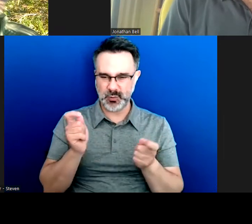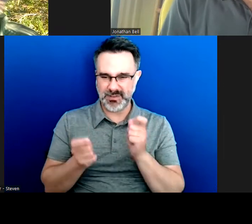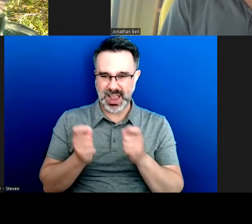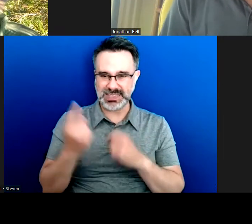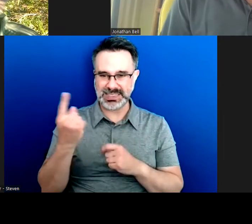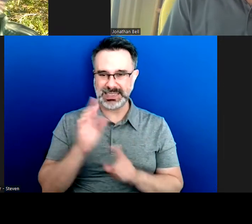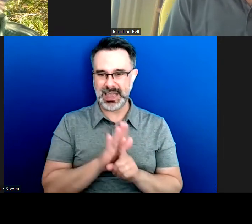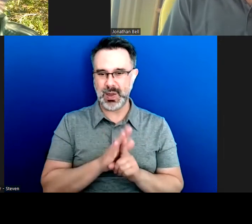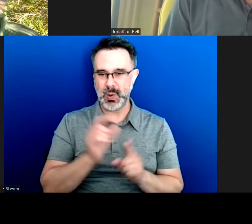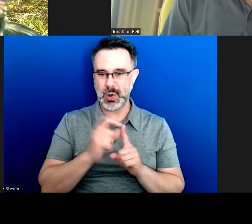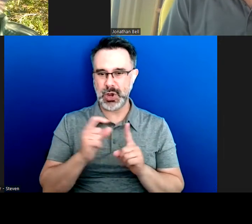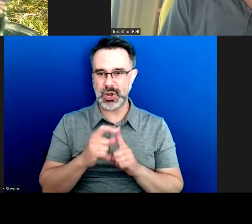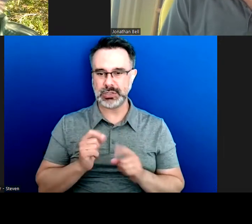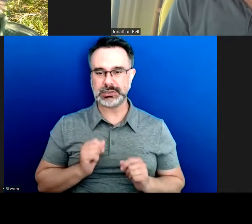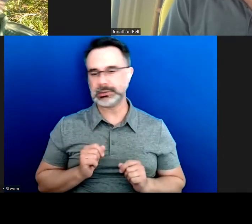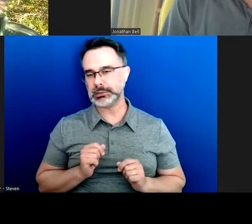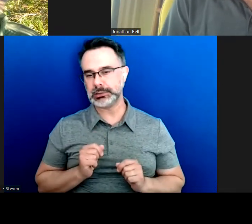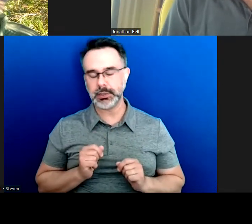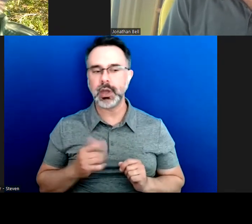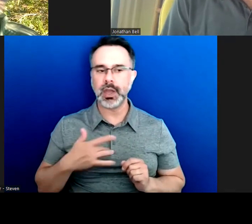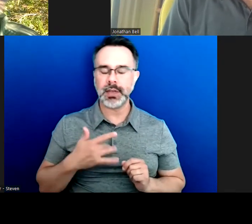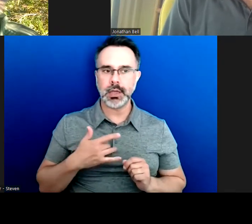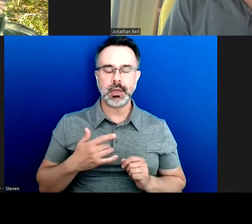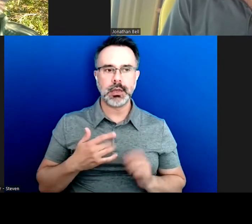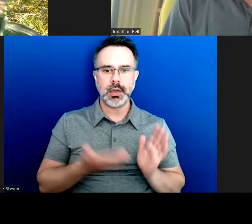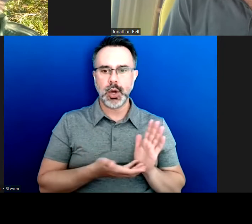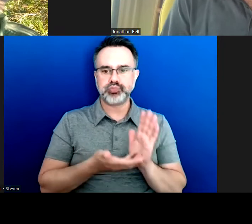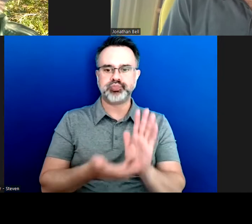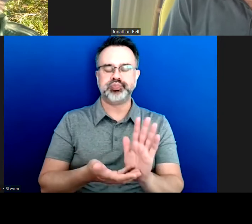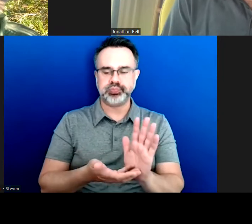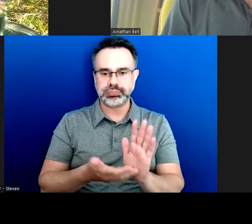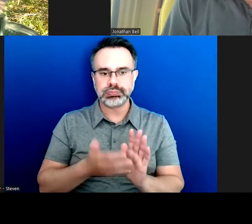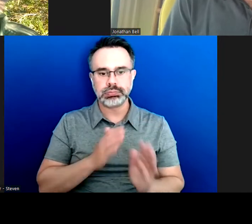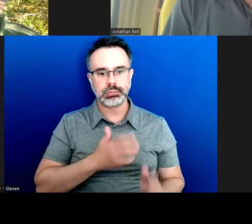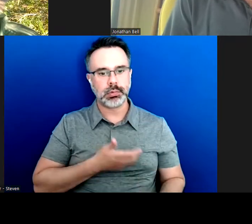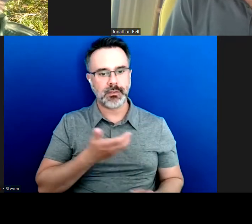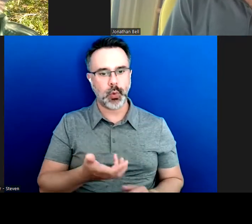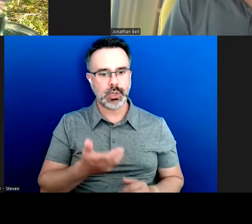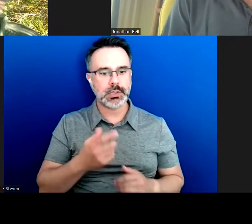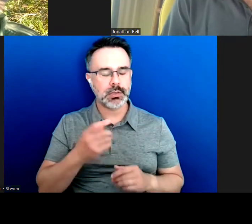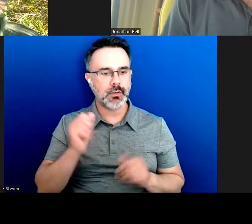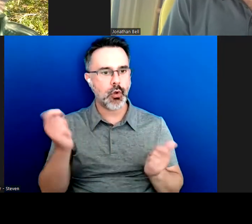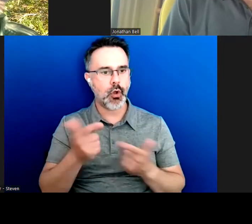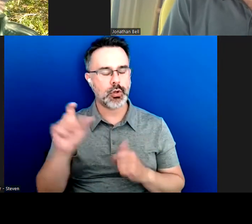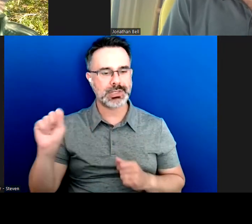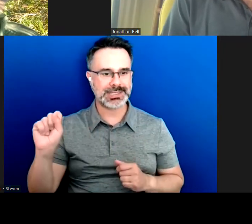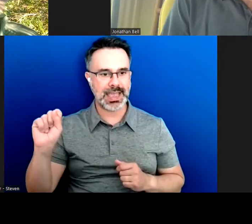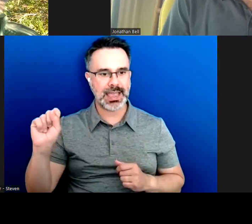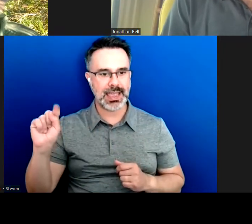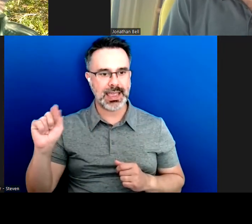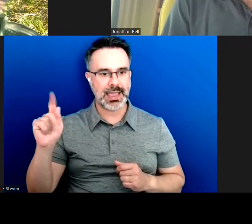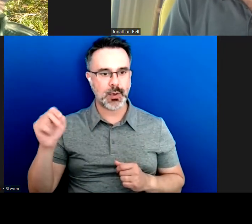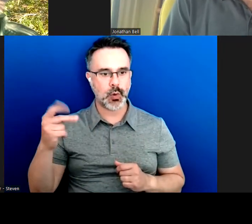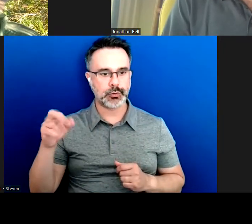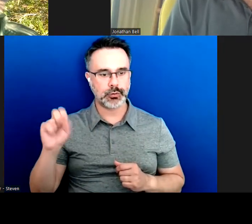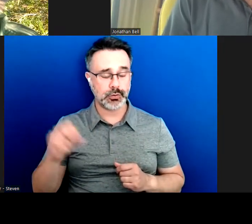words. We believe that centering the voices of all stakeholders in this project, those whose lives will be impacted by